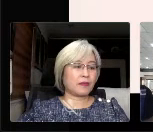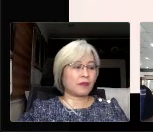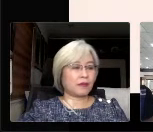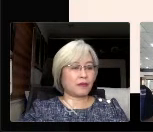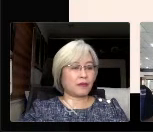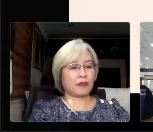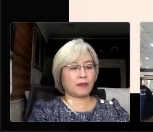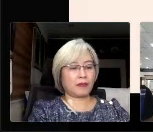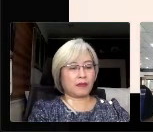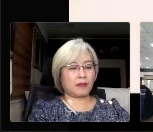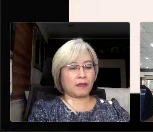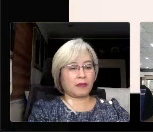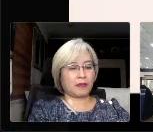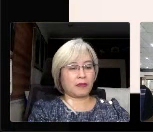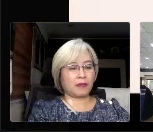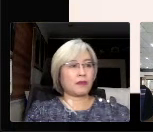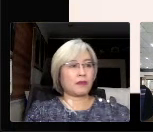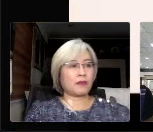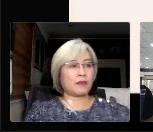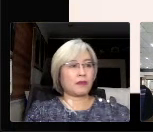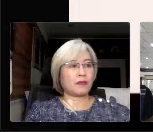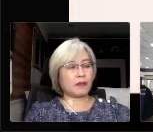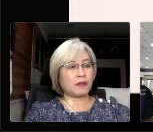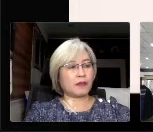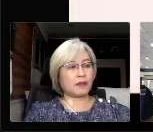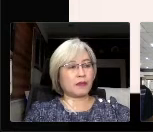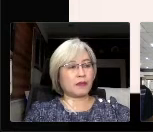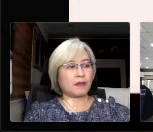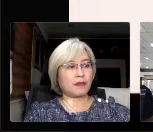fb.com/telehealth-policy and our YouTube channel at